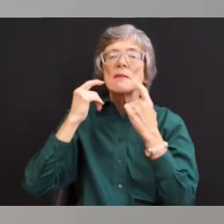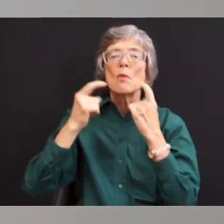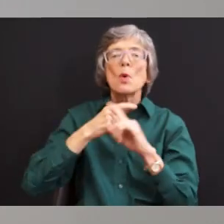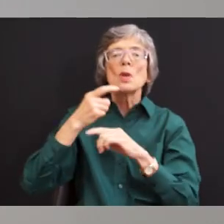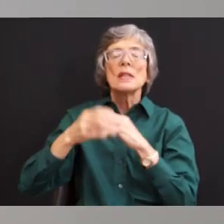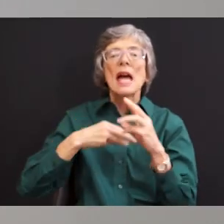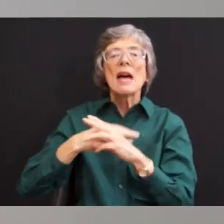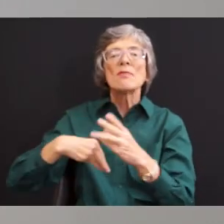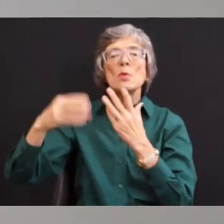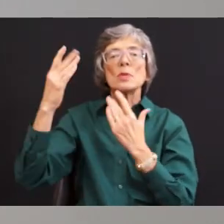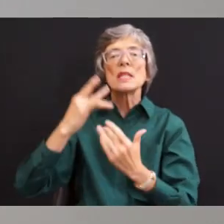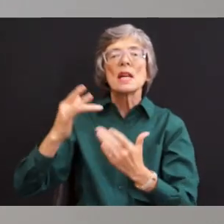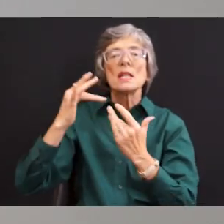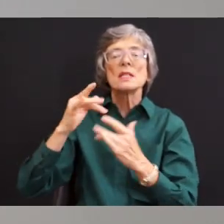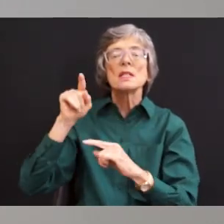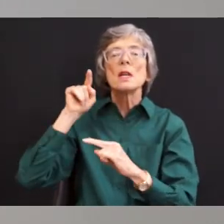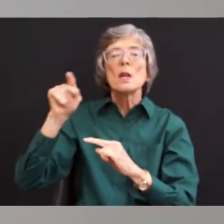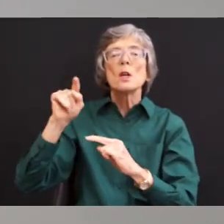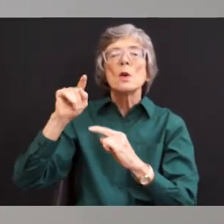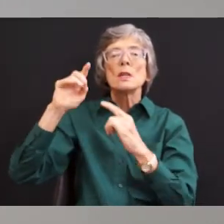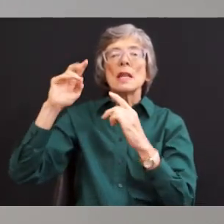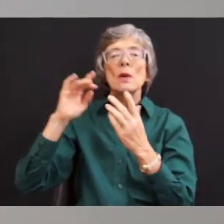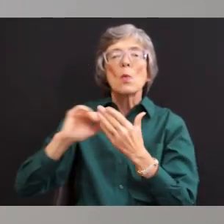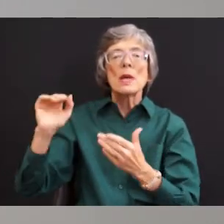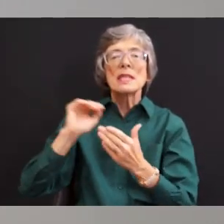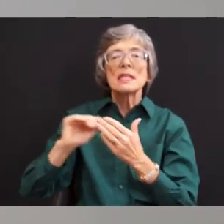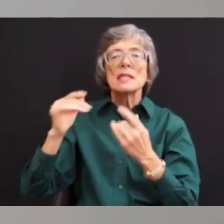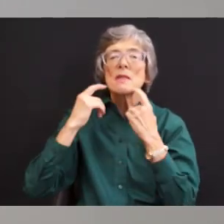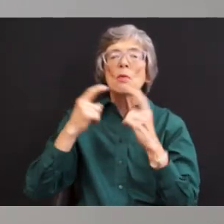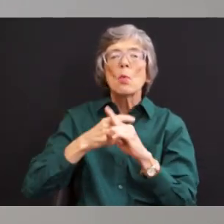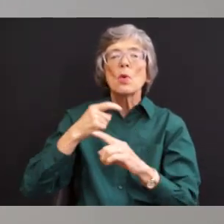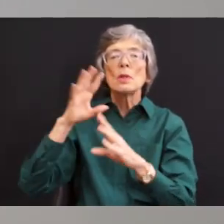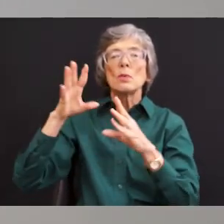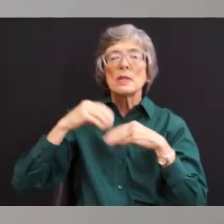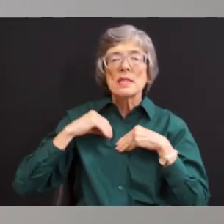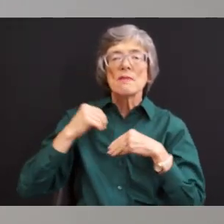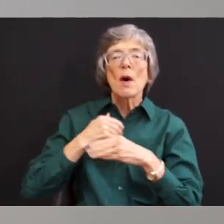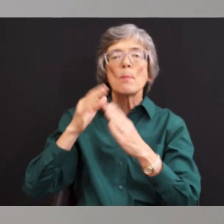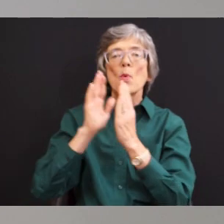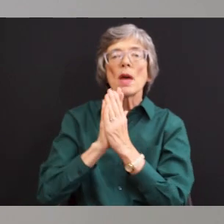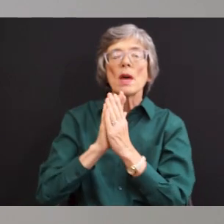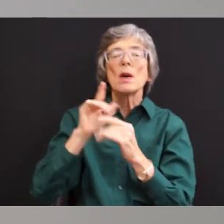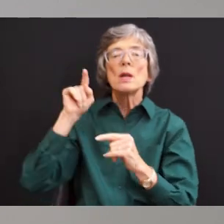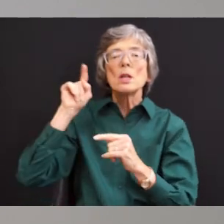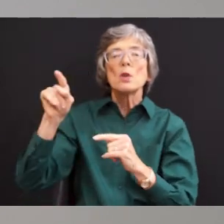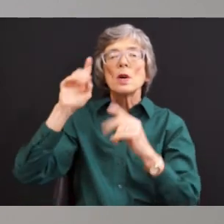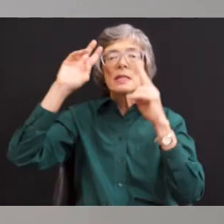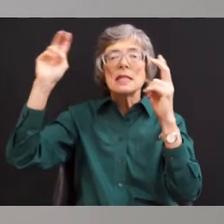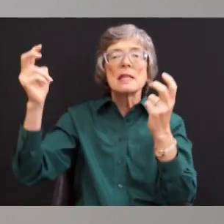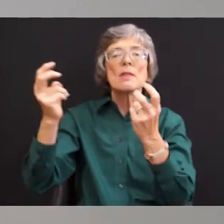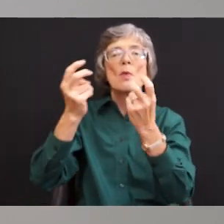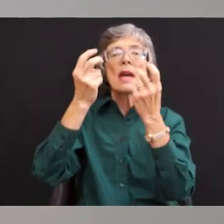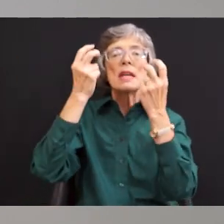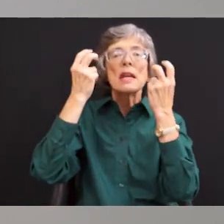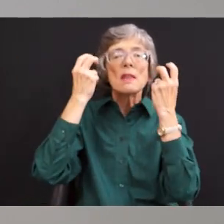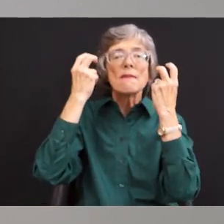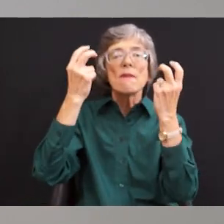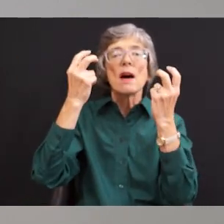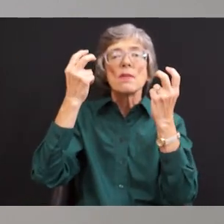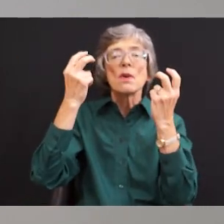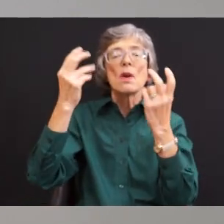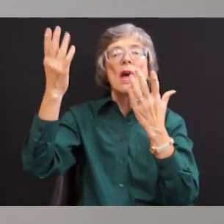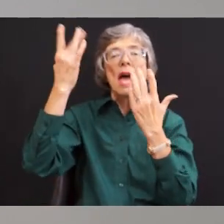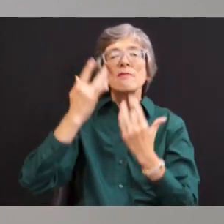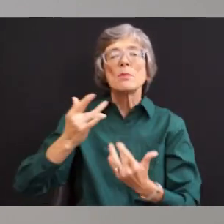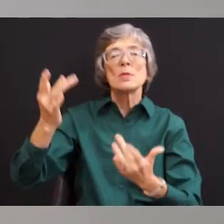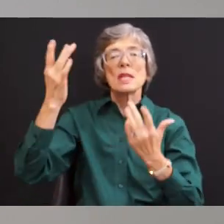world, have mercy on us. You take away the sins of the world, receive our prayer. You are seated at the right hand of the Father,